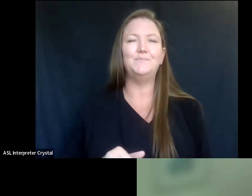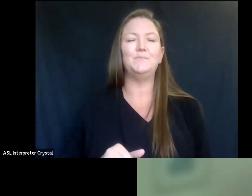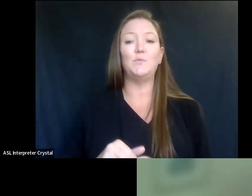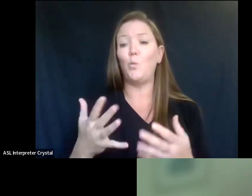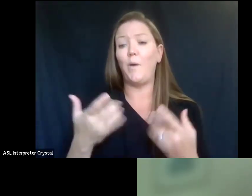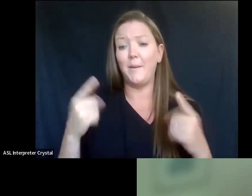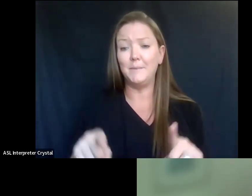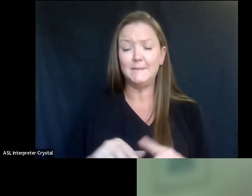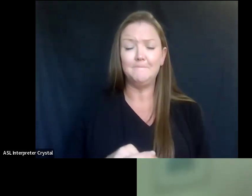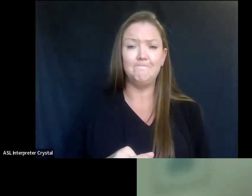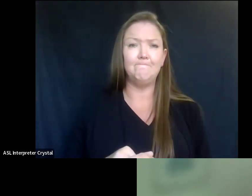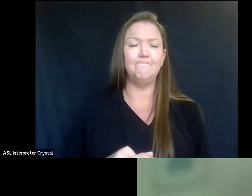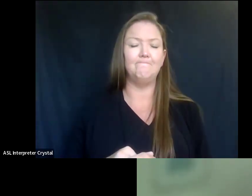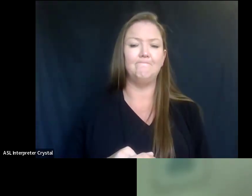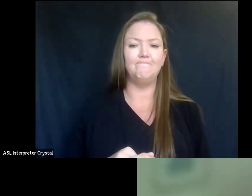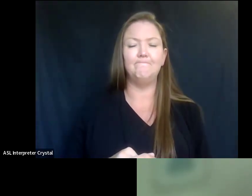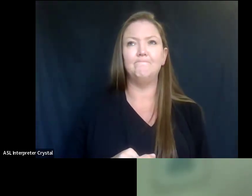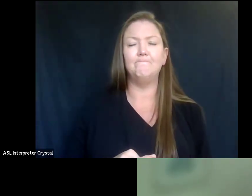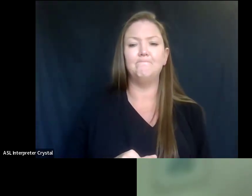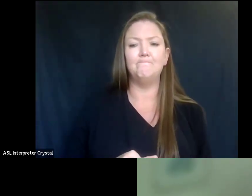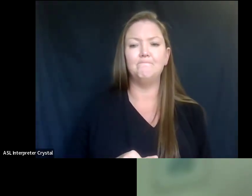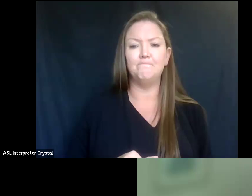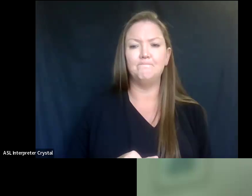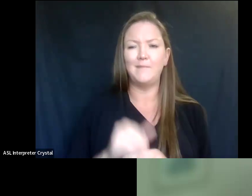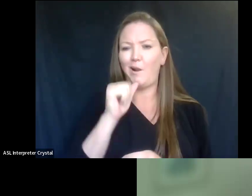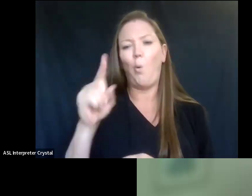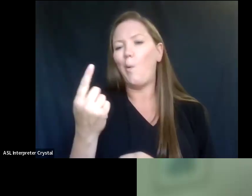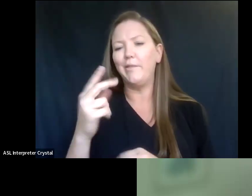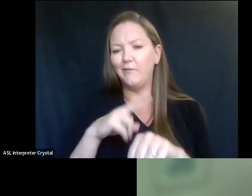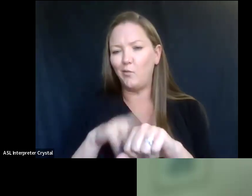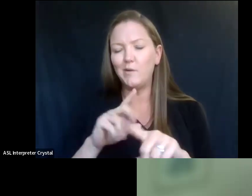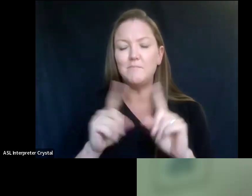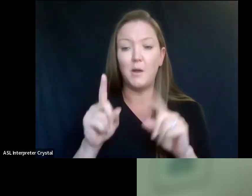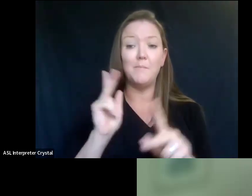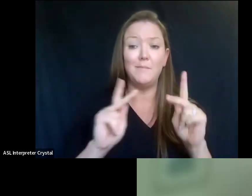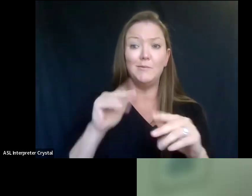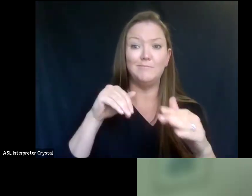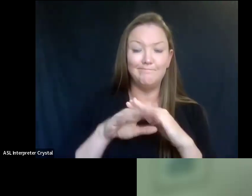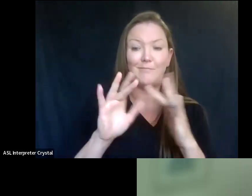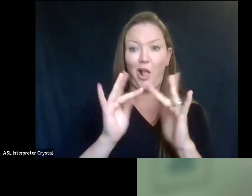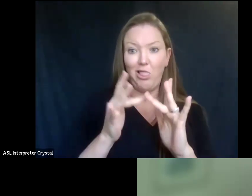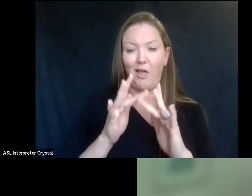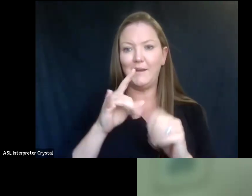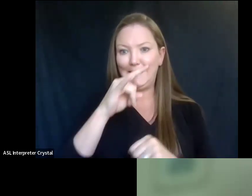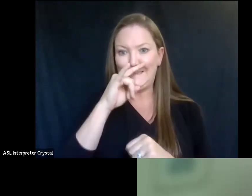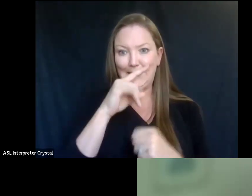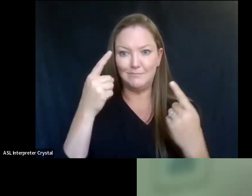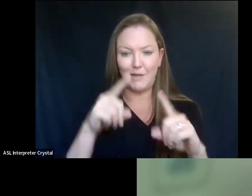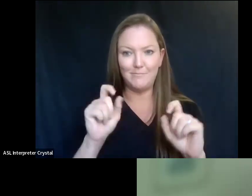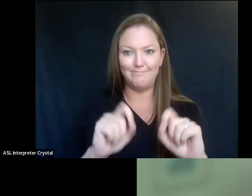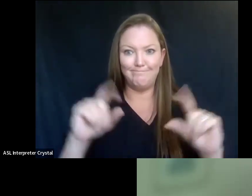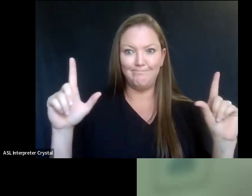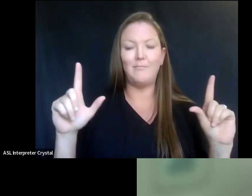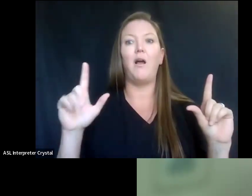especially not exclusively, of course, but people go online, in this case kids, as they're learning, how do